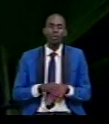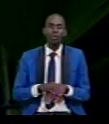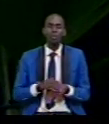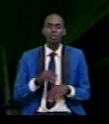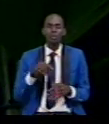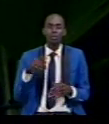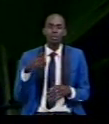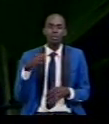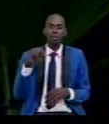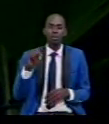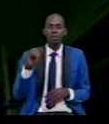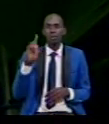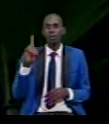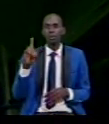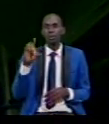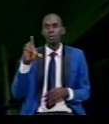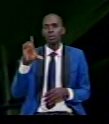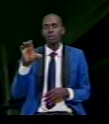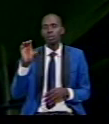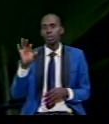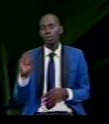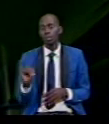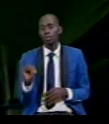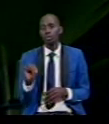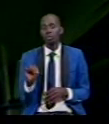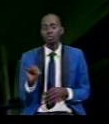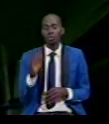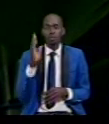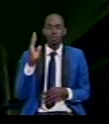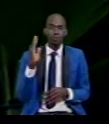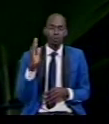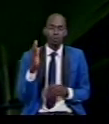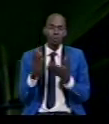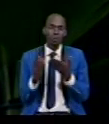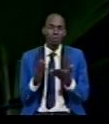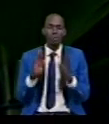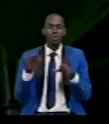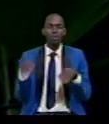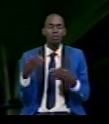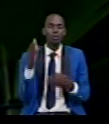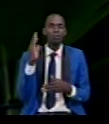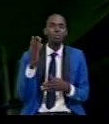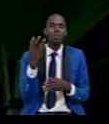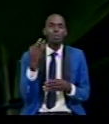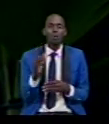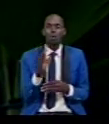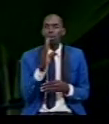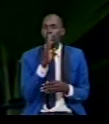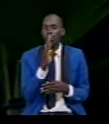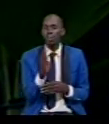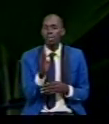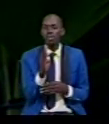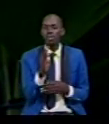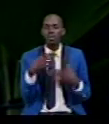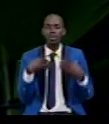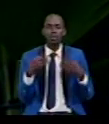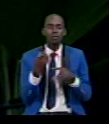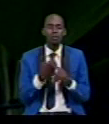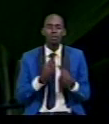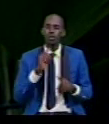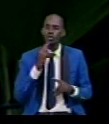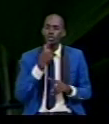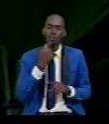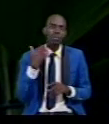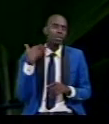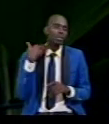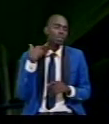have Oluwatoyin Afolayan testifying of being healed of severe neck pain that has